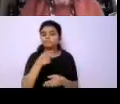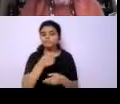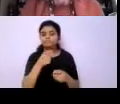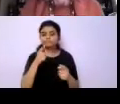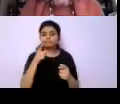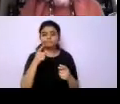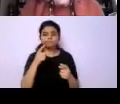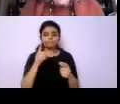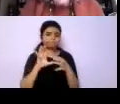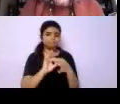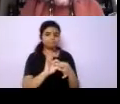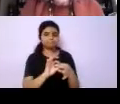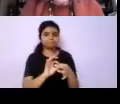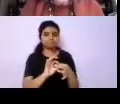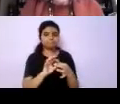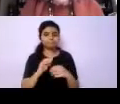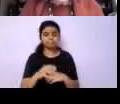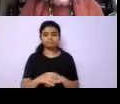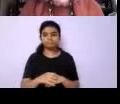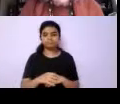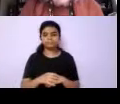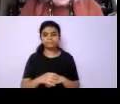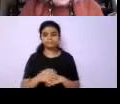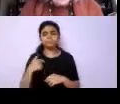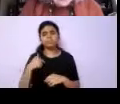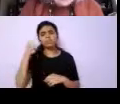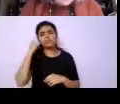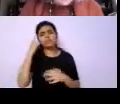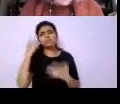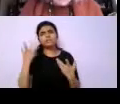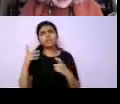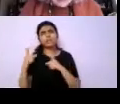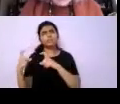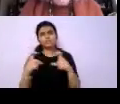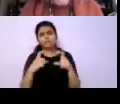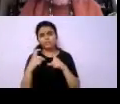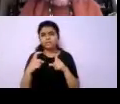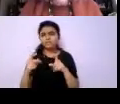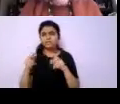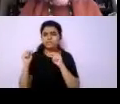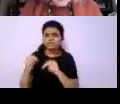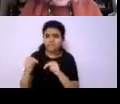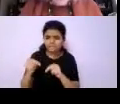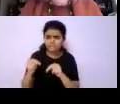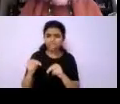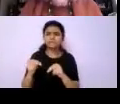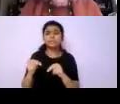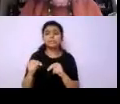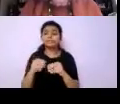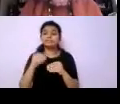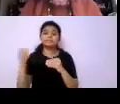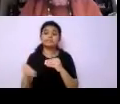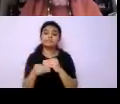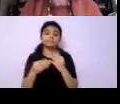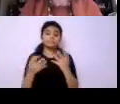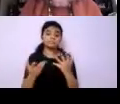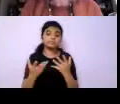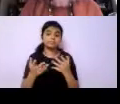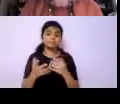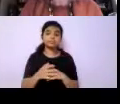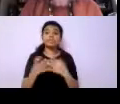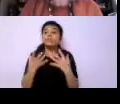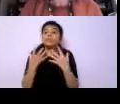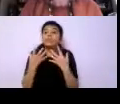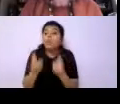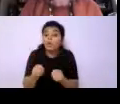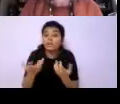And the care attends not only to needs, the carer also attends to wants,